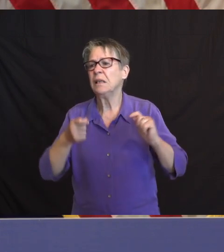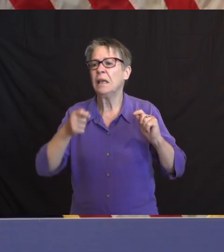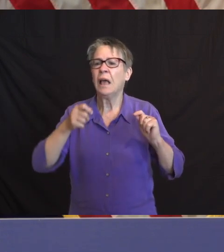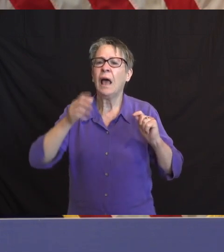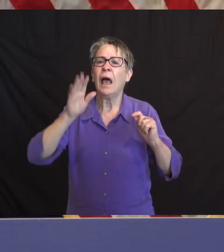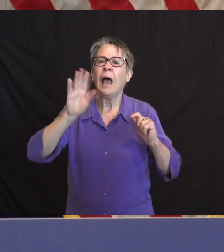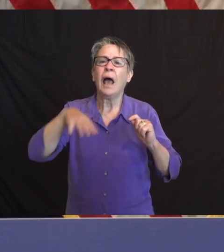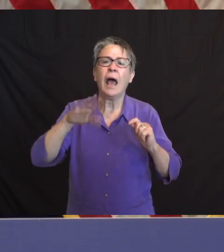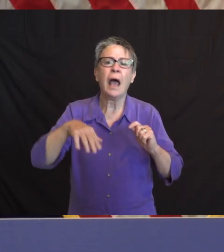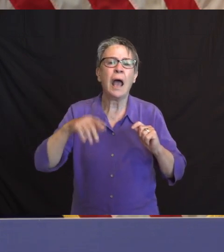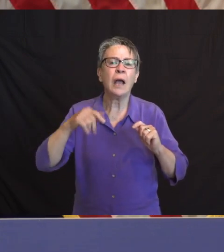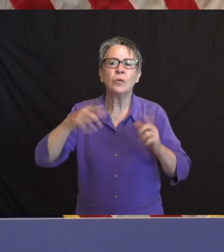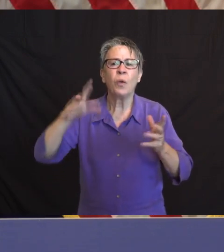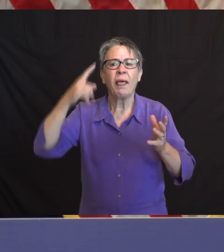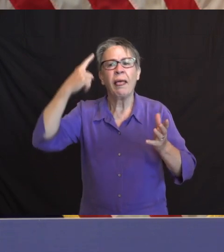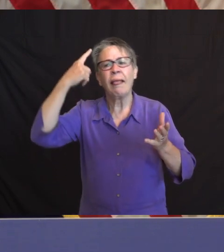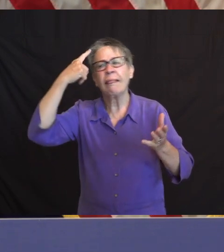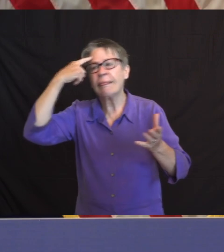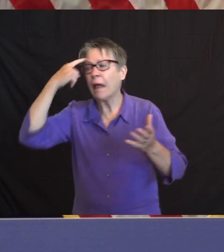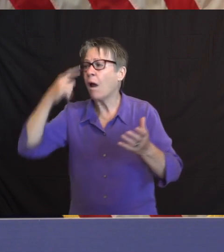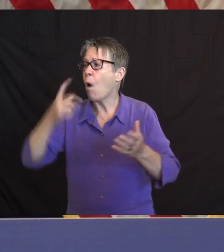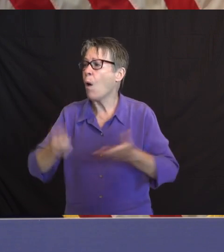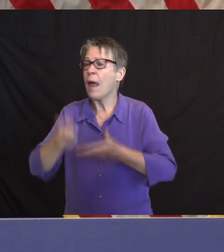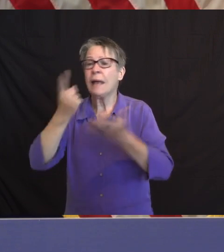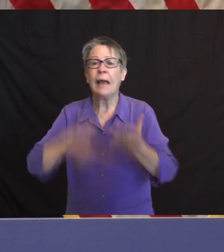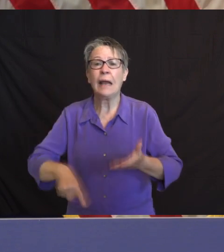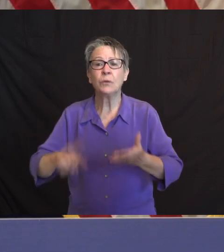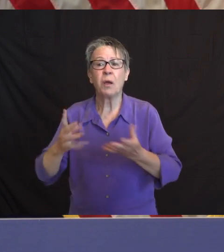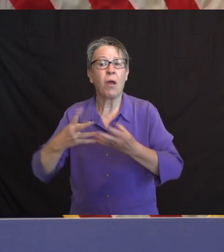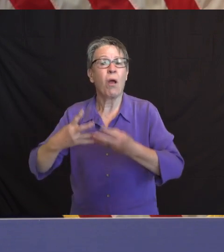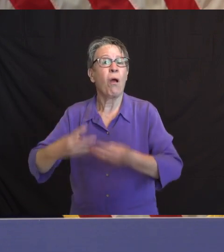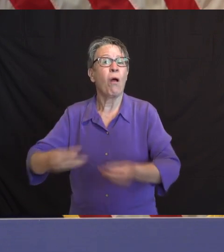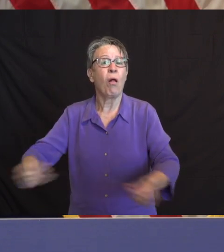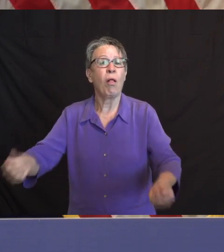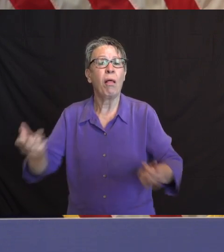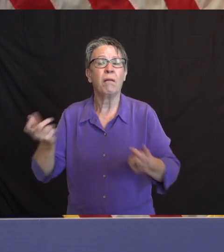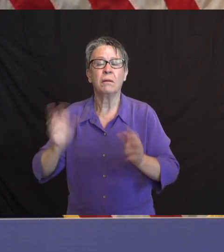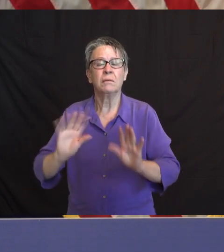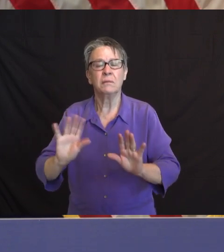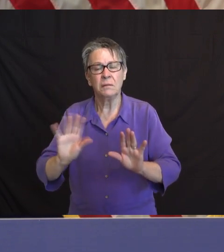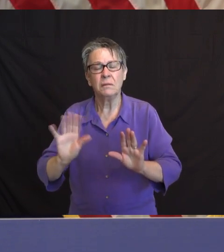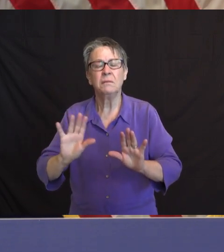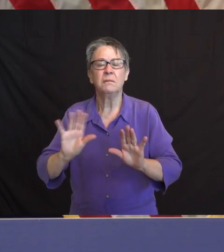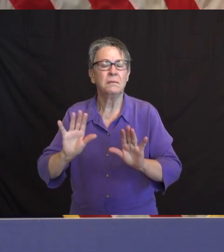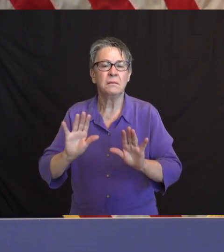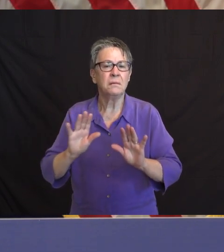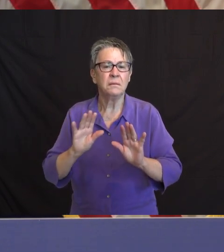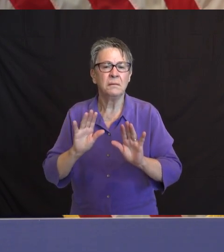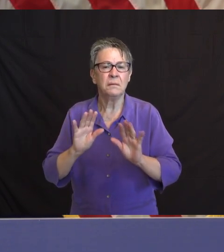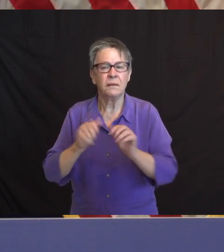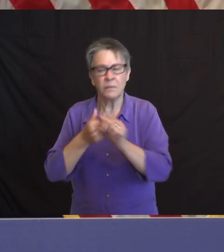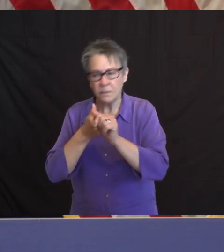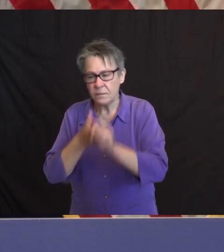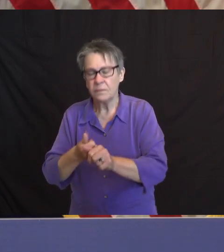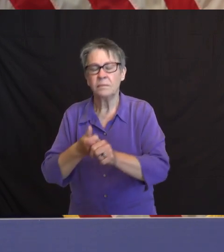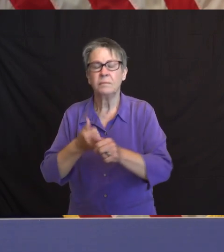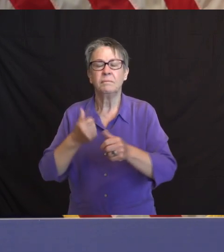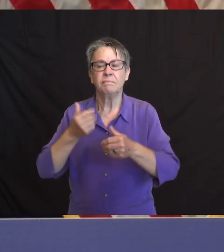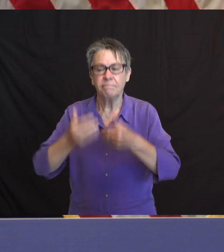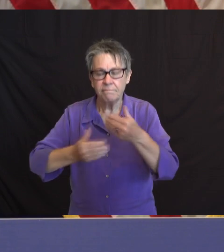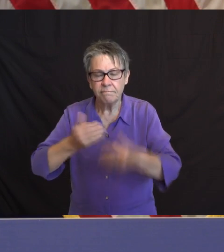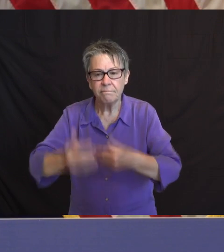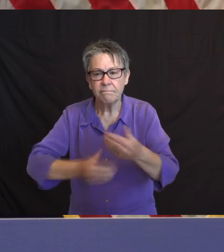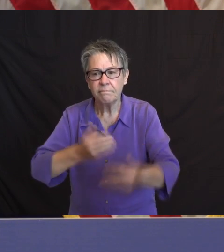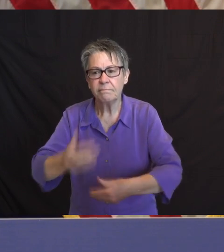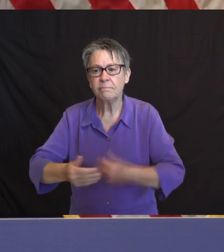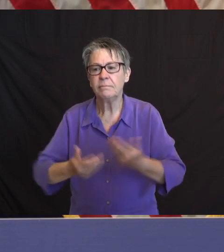often, to slip into the back pages of the newspaper. I'm the last guy in the state who probably reads the physical newspaper,